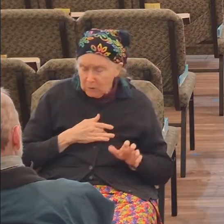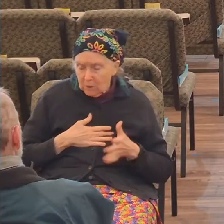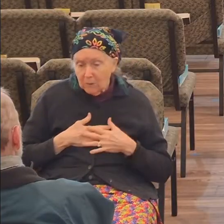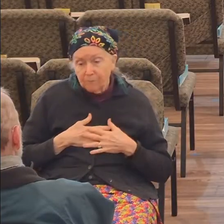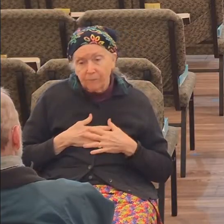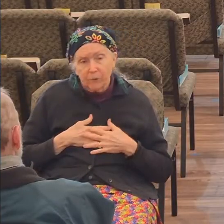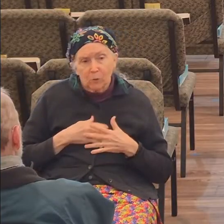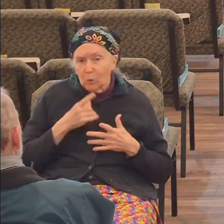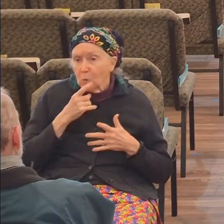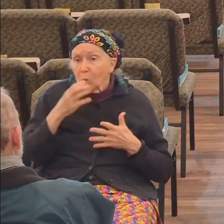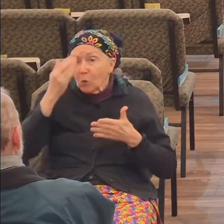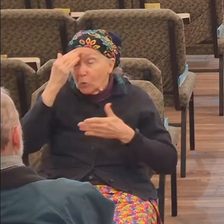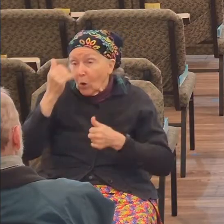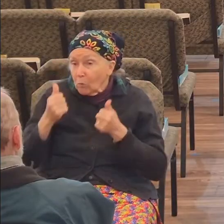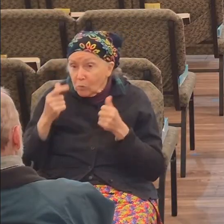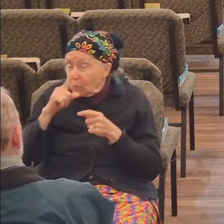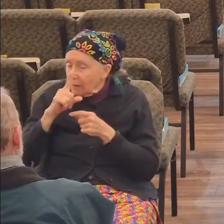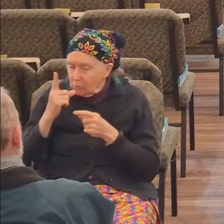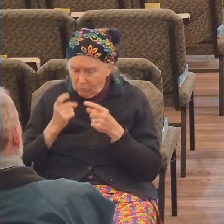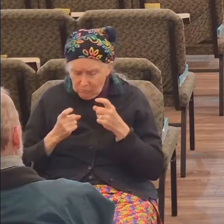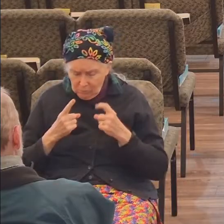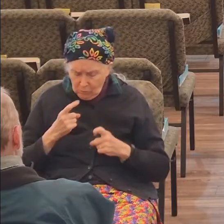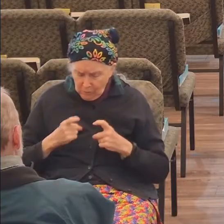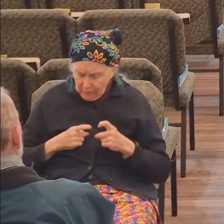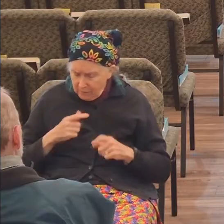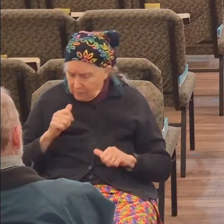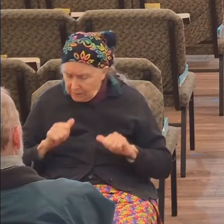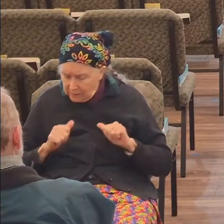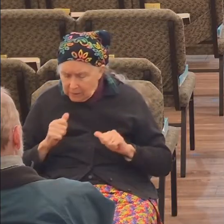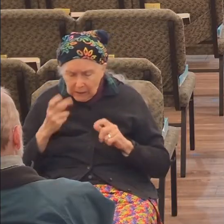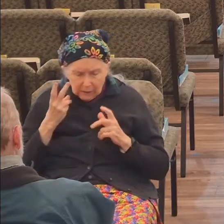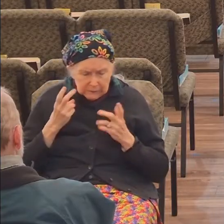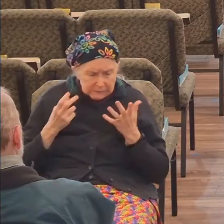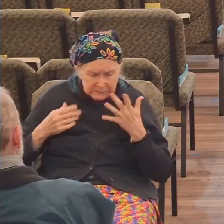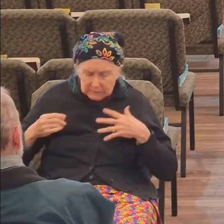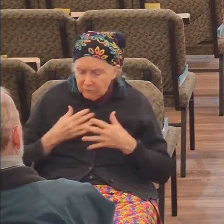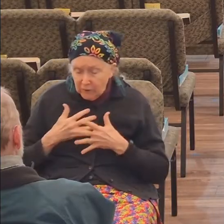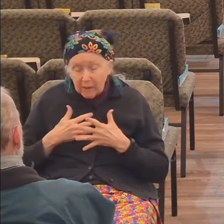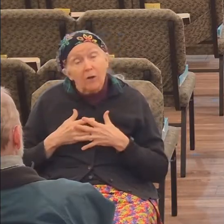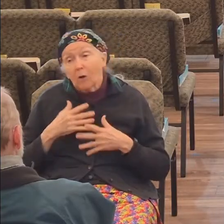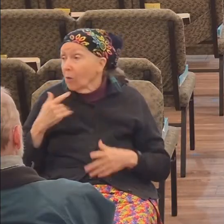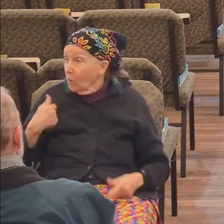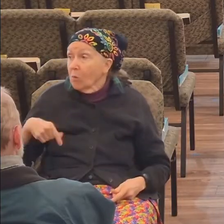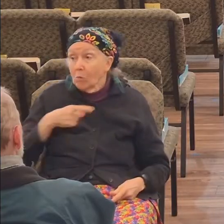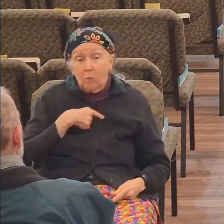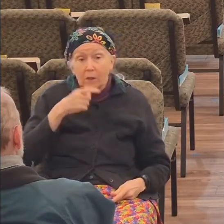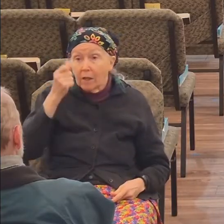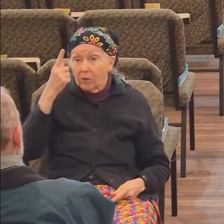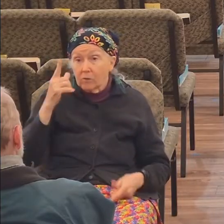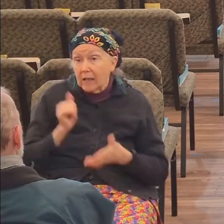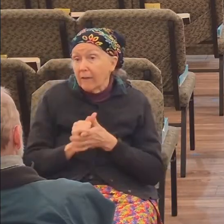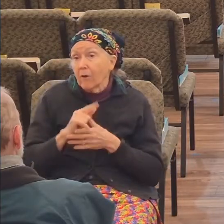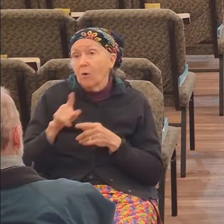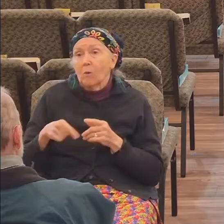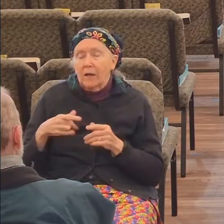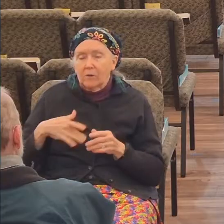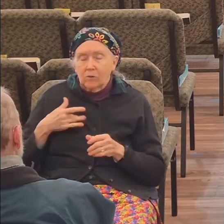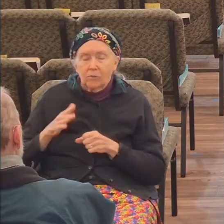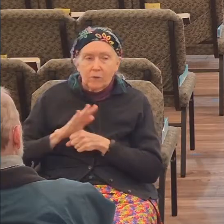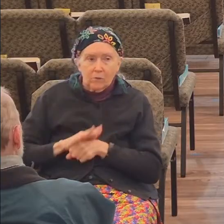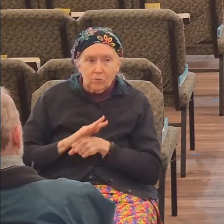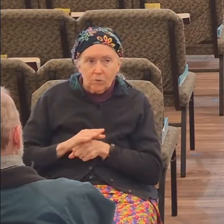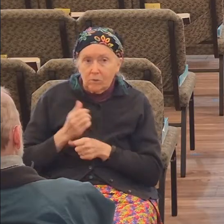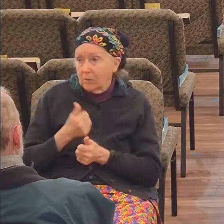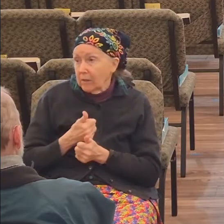the questions they were asking themselves, the doubts, the fears, all the things. We understand what that's like, right? When you get stressed, does everything seem